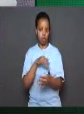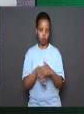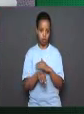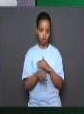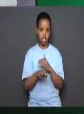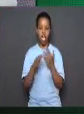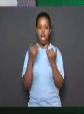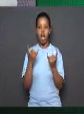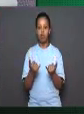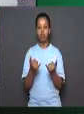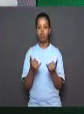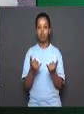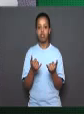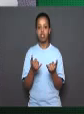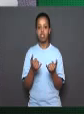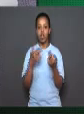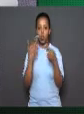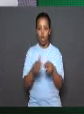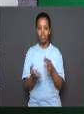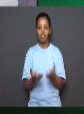example of boiling an egg.